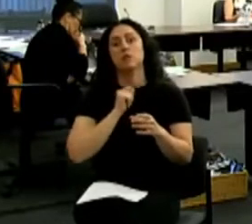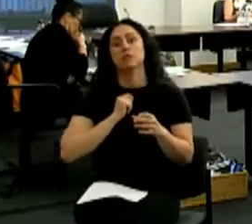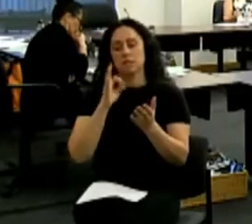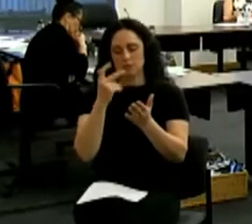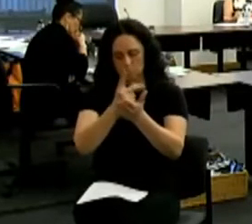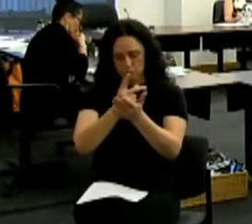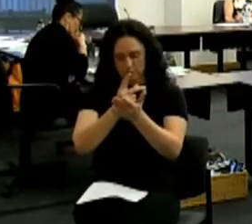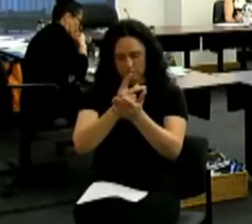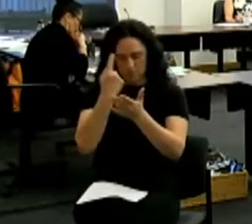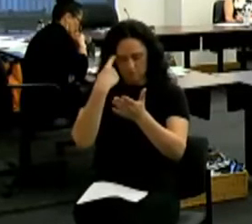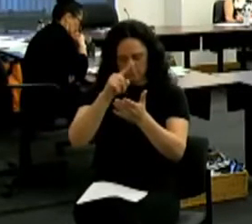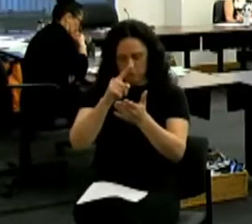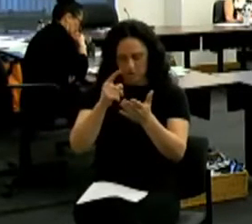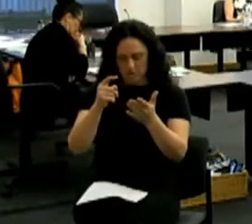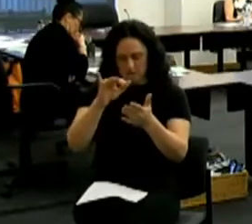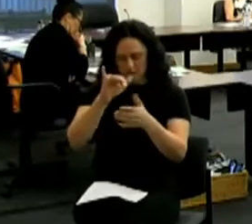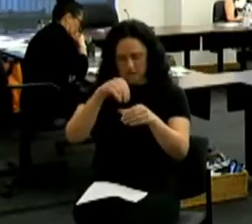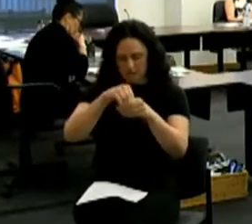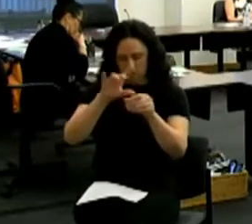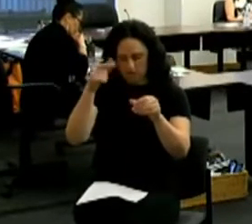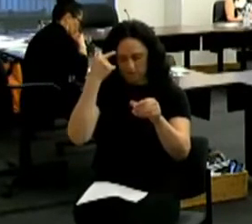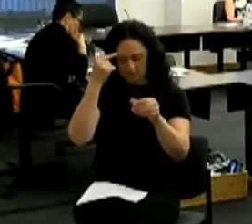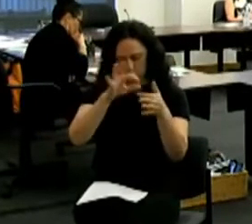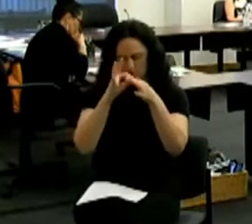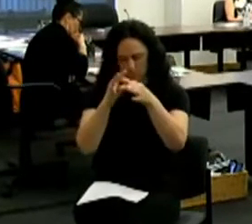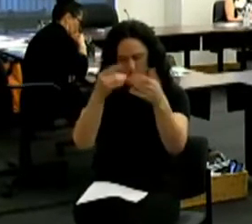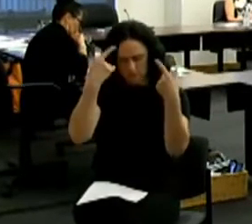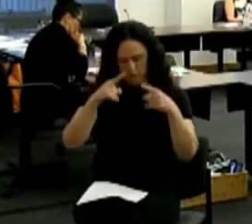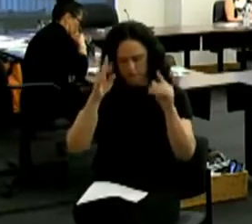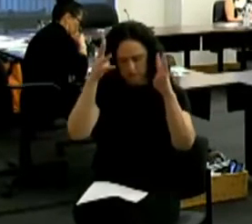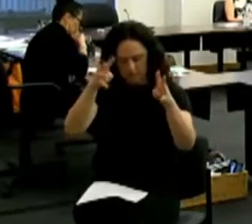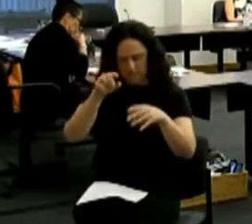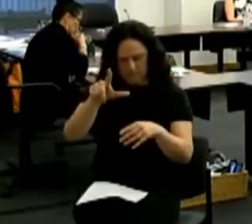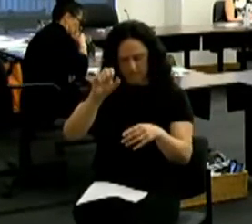the intergovernmental cooperation agreement creating